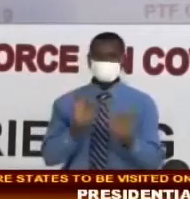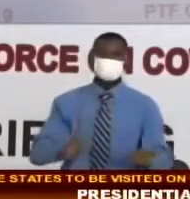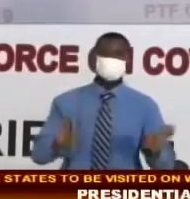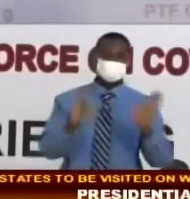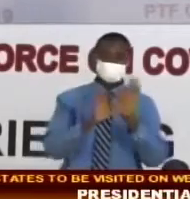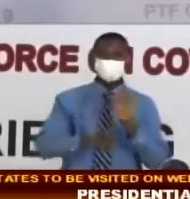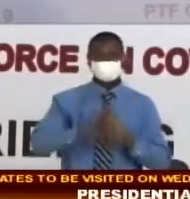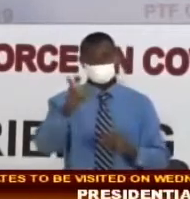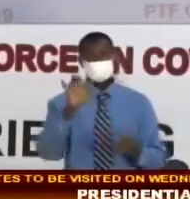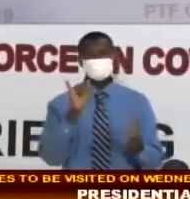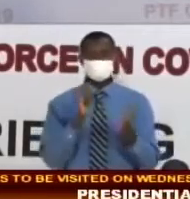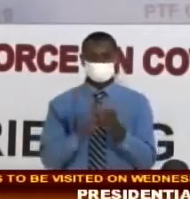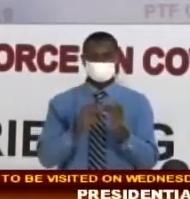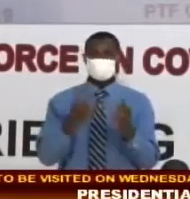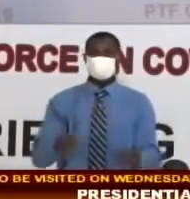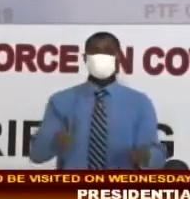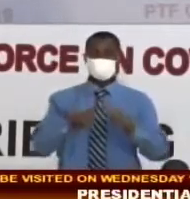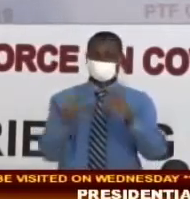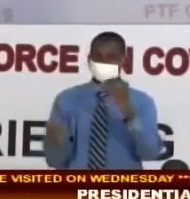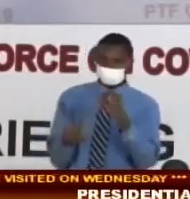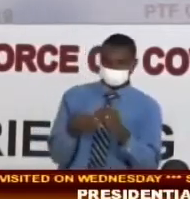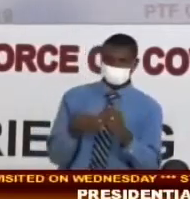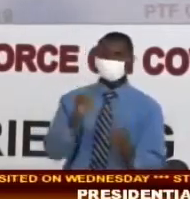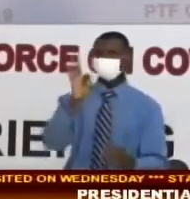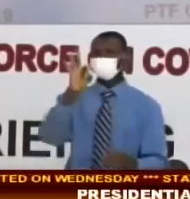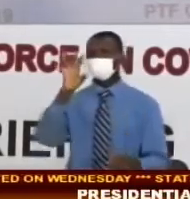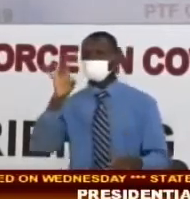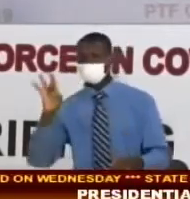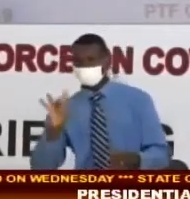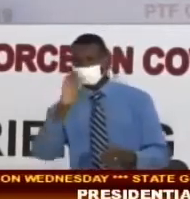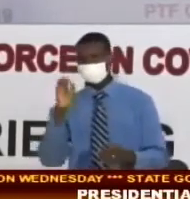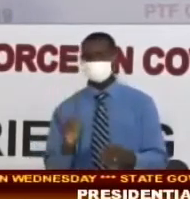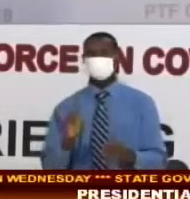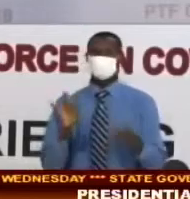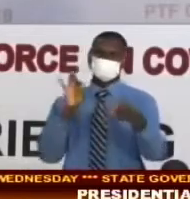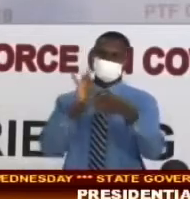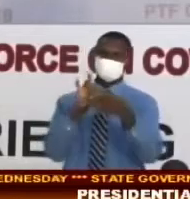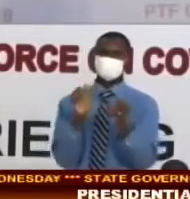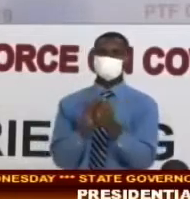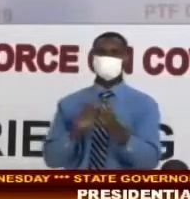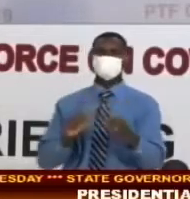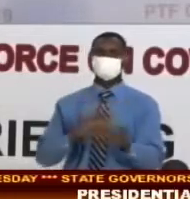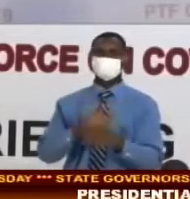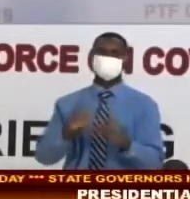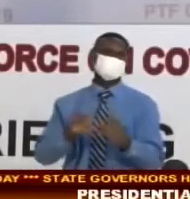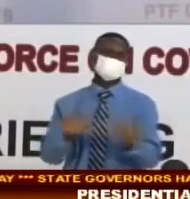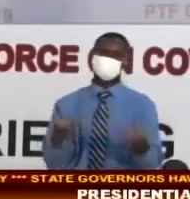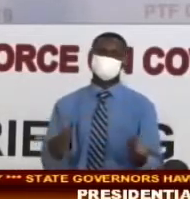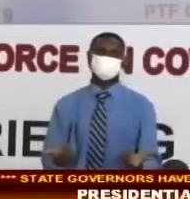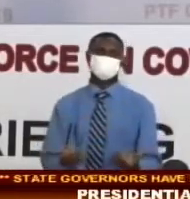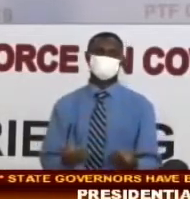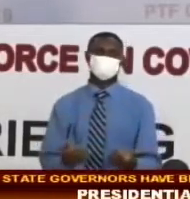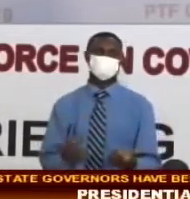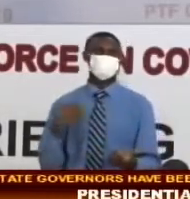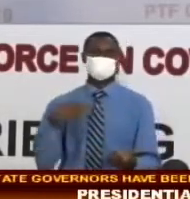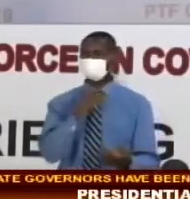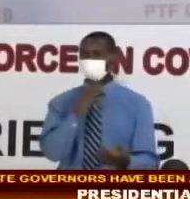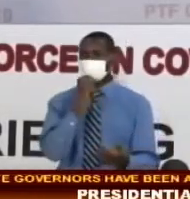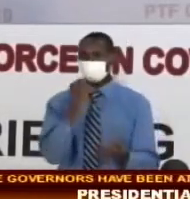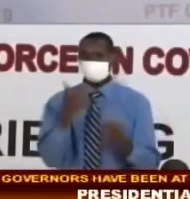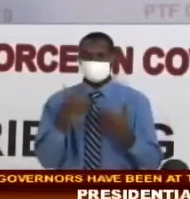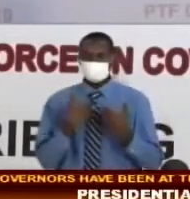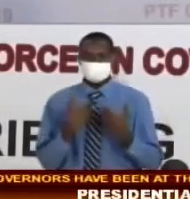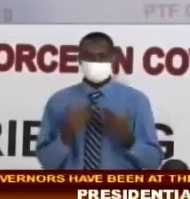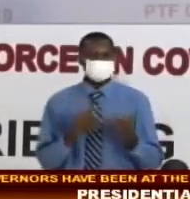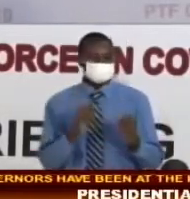value addition. And 98% is related to COVID-19. There is no exception to governors. I had